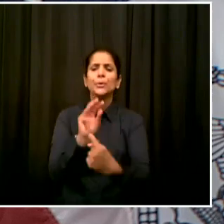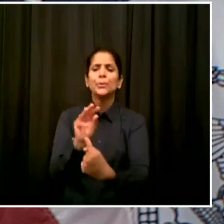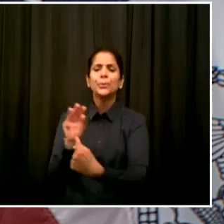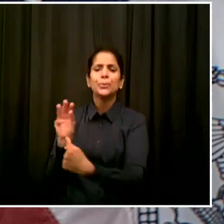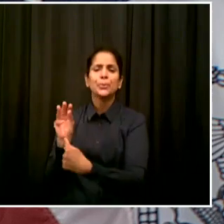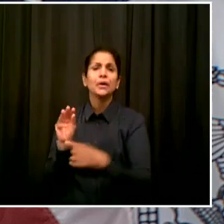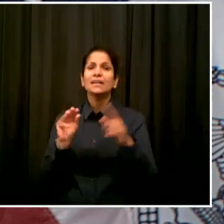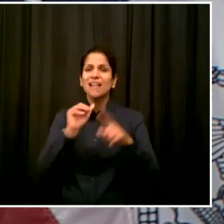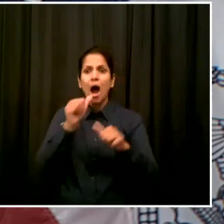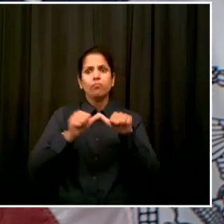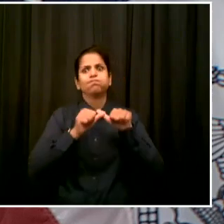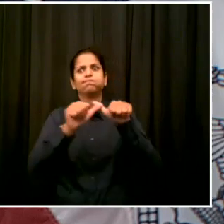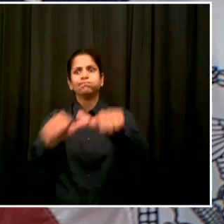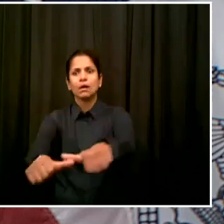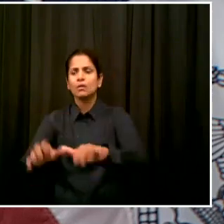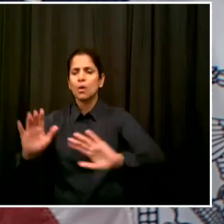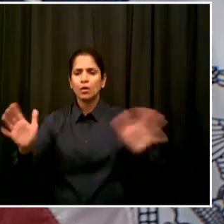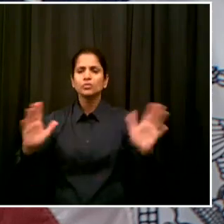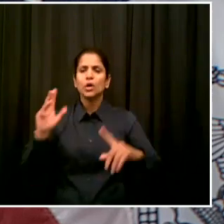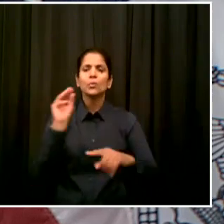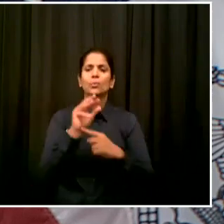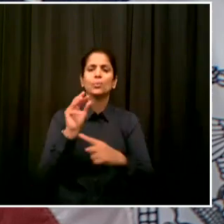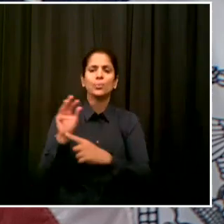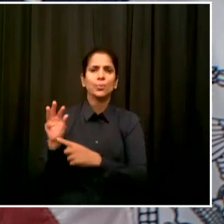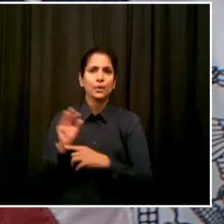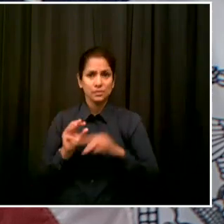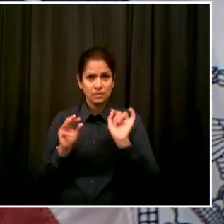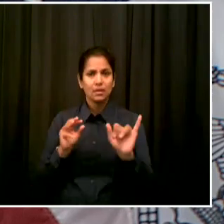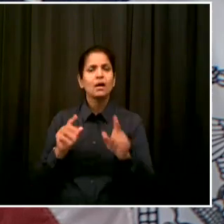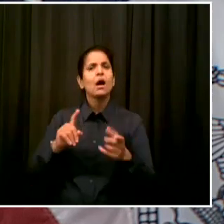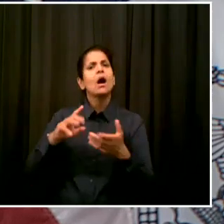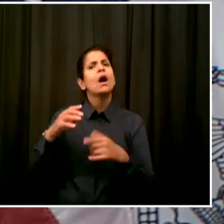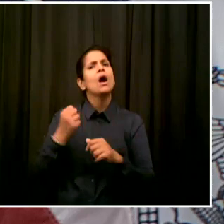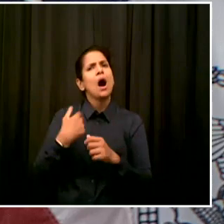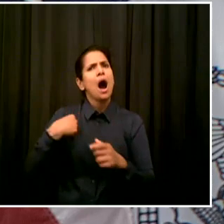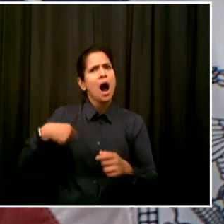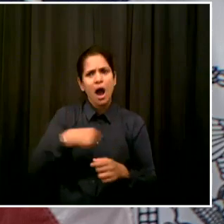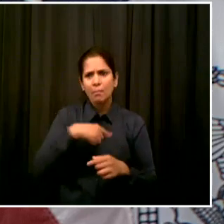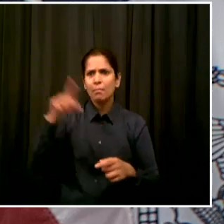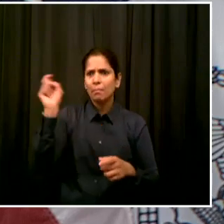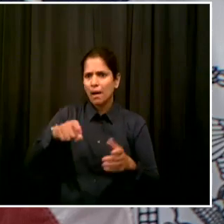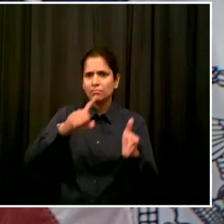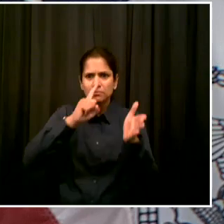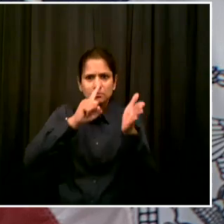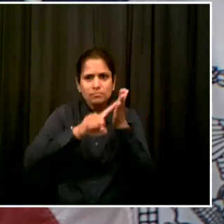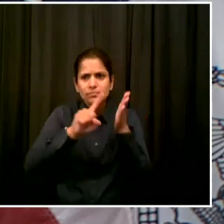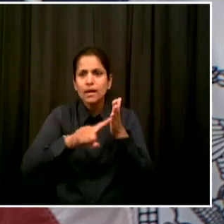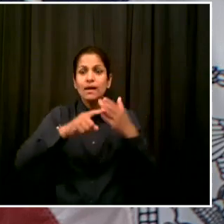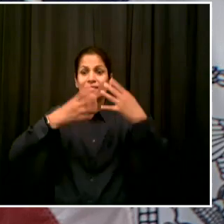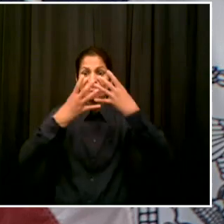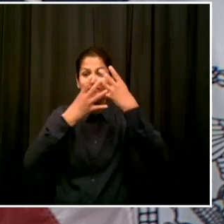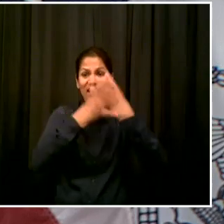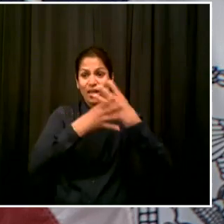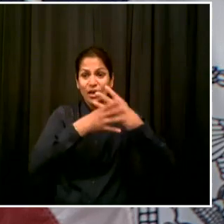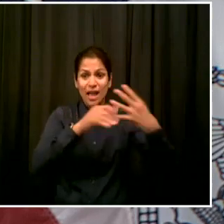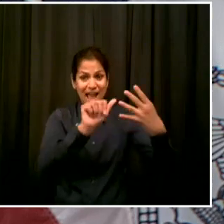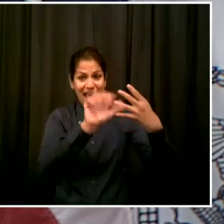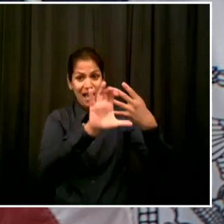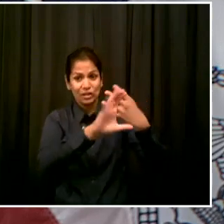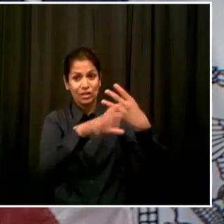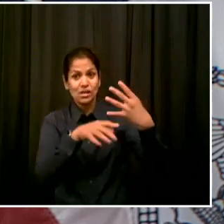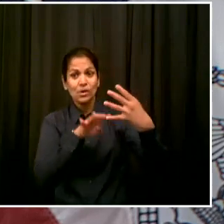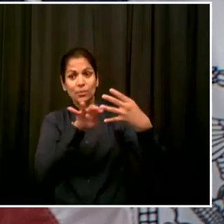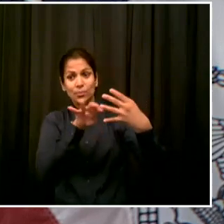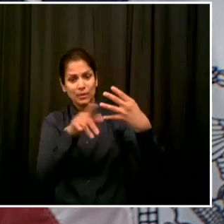be. And also, we're thinking of any and all measures we need to take to address this new data that we're getting,